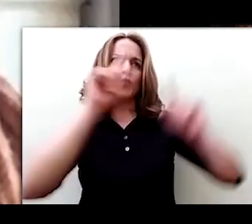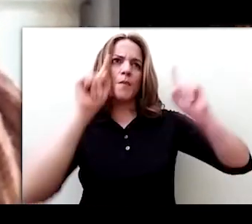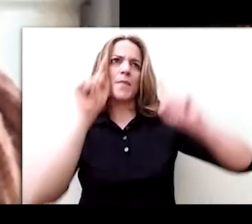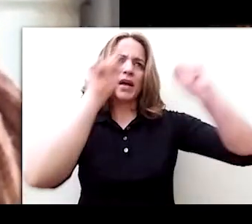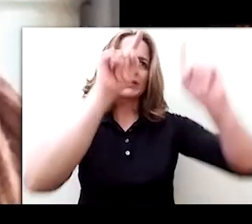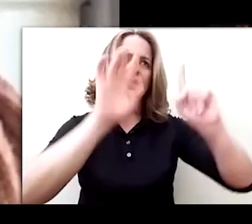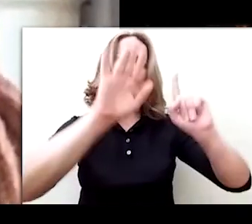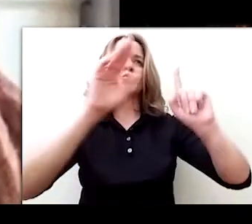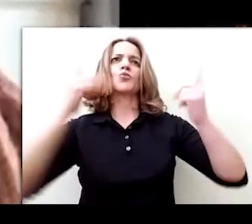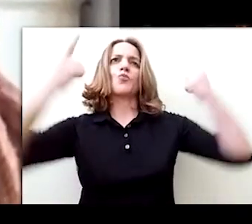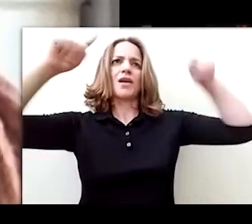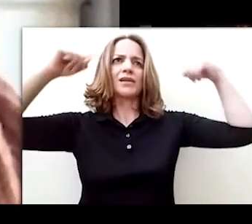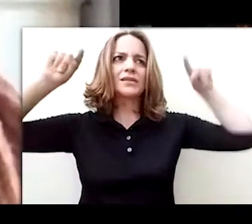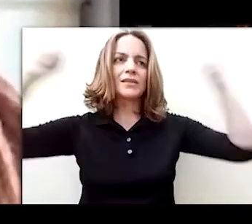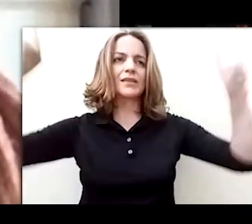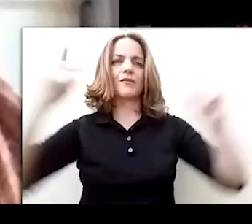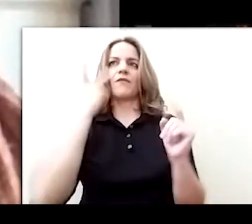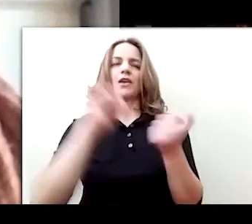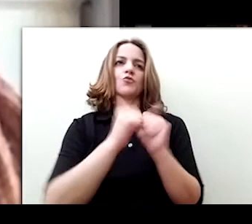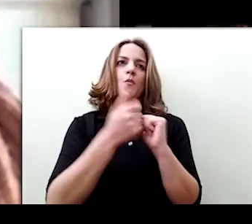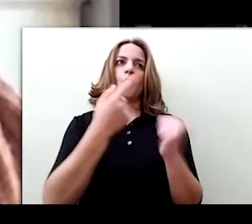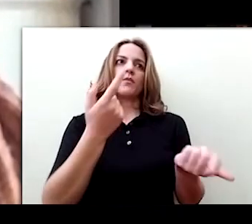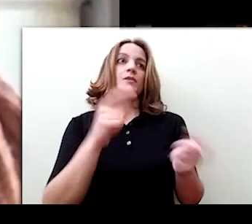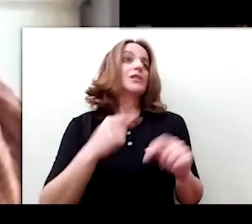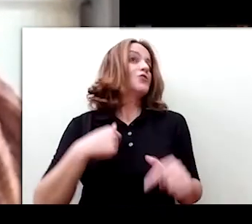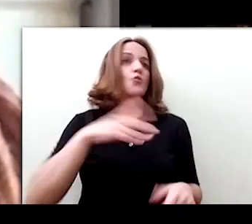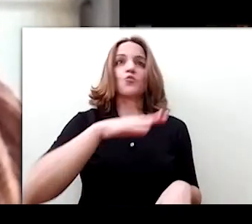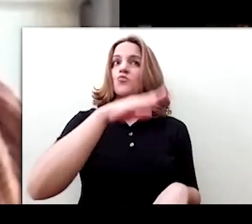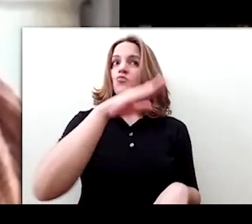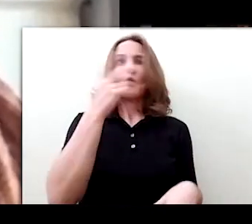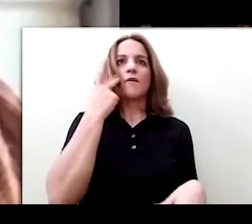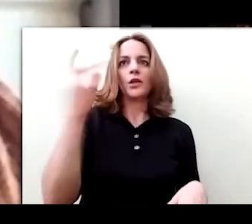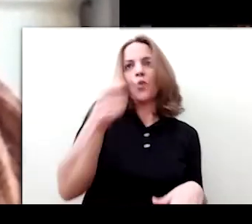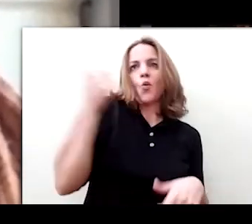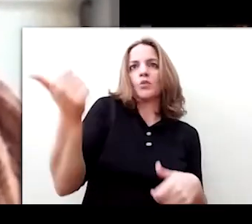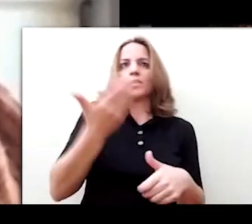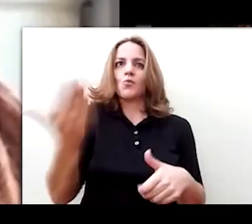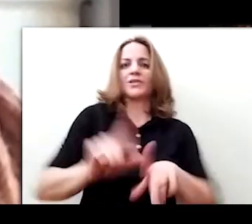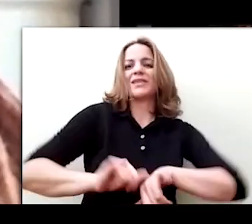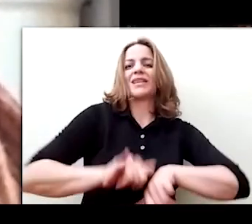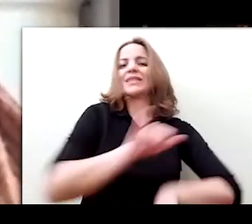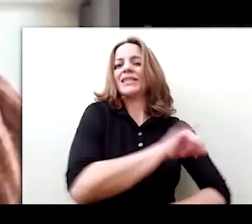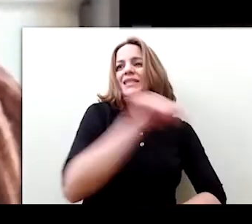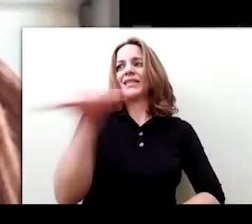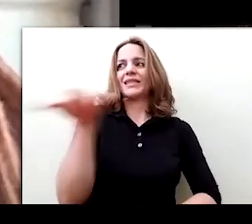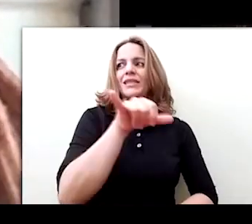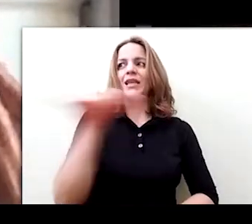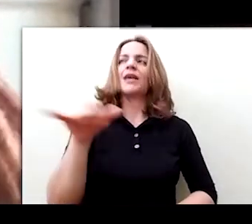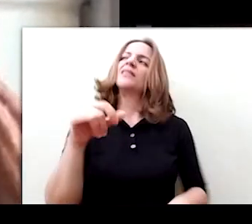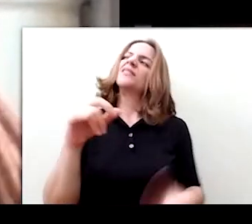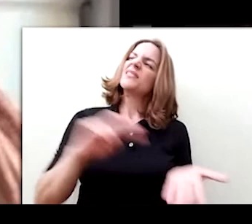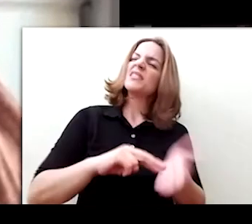and I haven't seen anything like that. I mean, when you see some of these episodes, and I really do encourage you to look at the link now